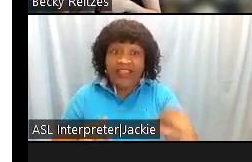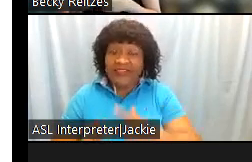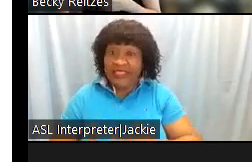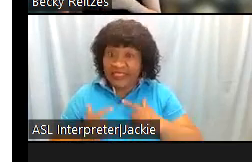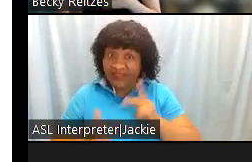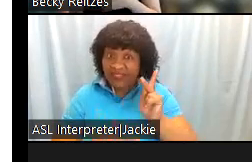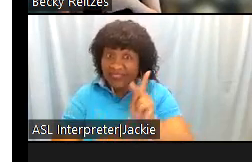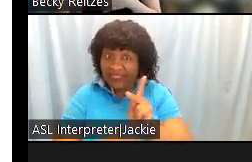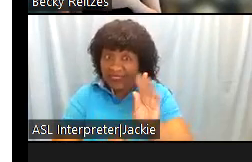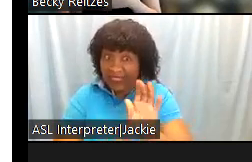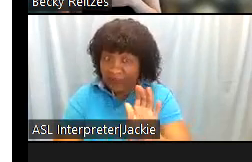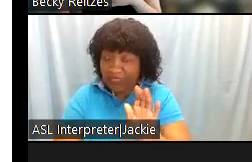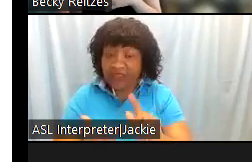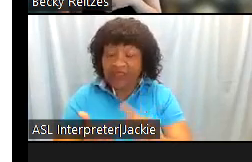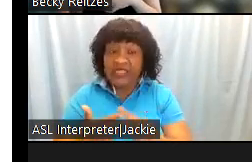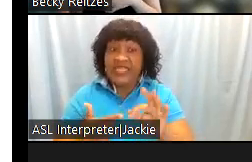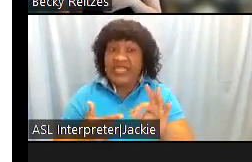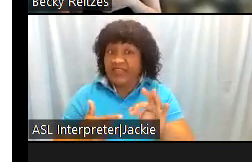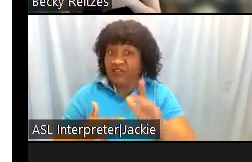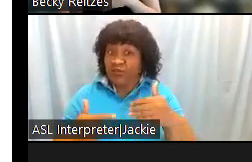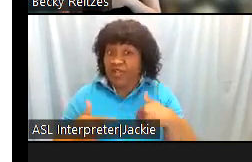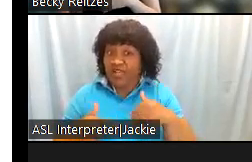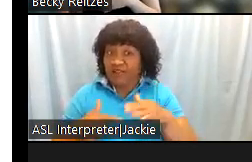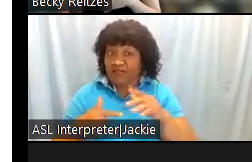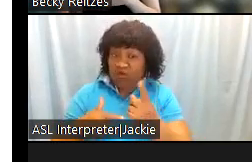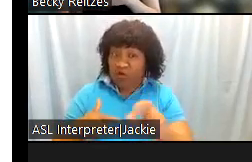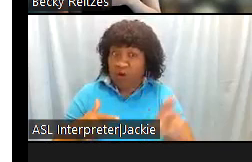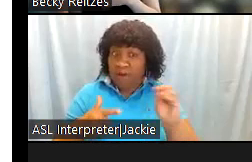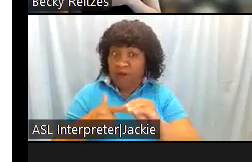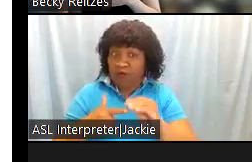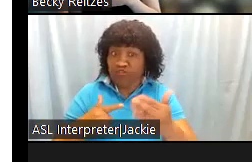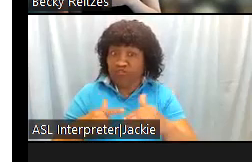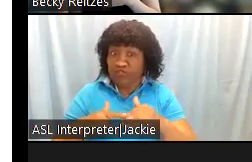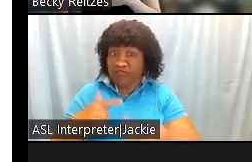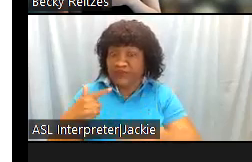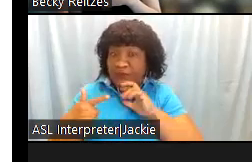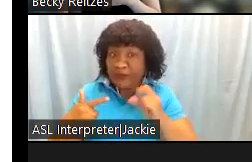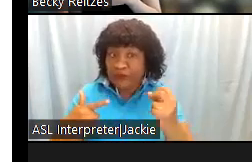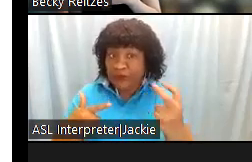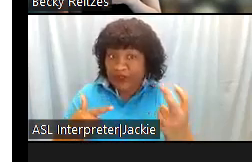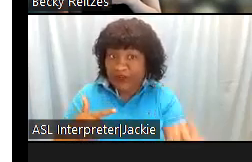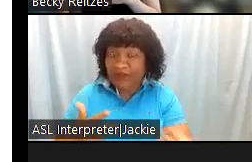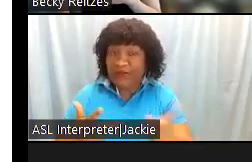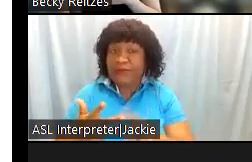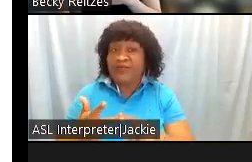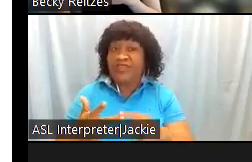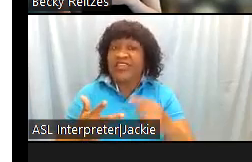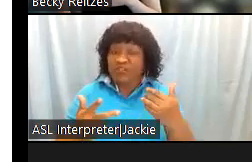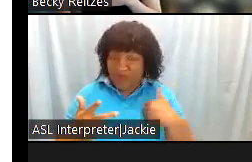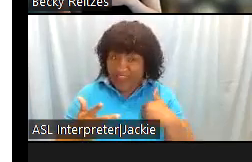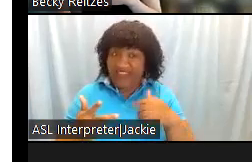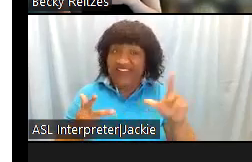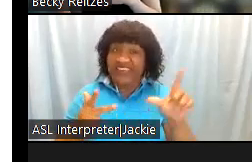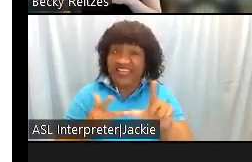County, they have one or more children under the age of 12. They're using a licensed